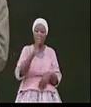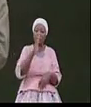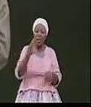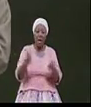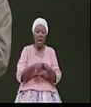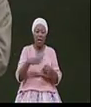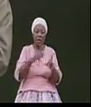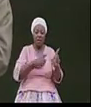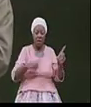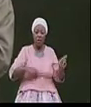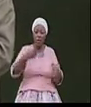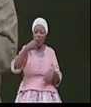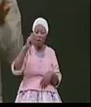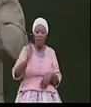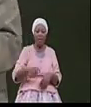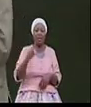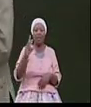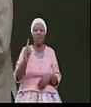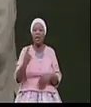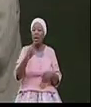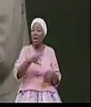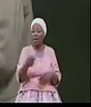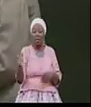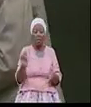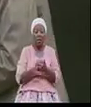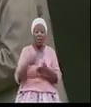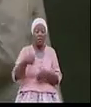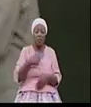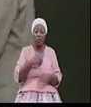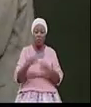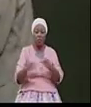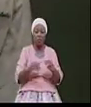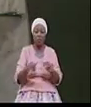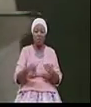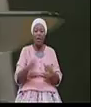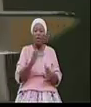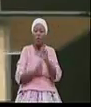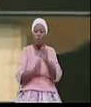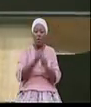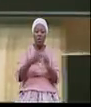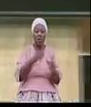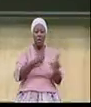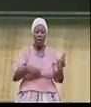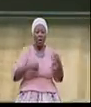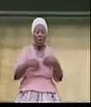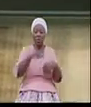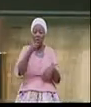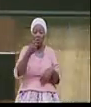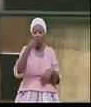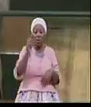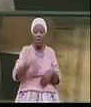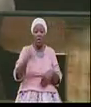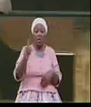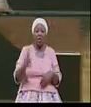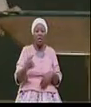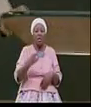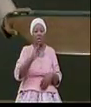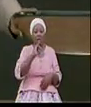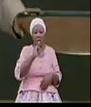Lord commanded. Whatever we do, which the Lord has not commanded,